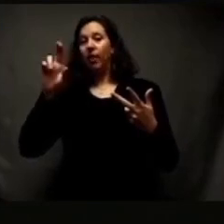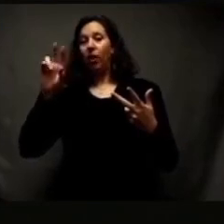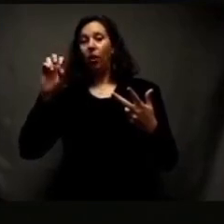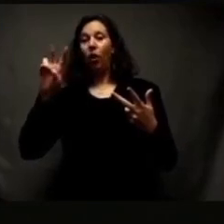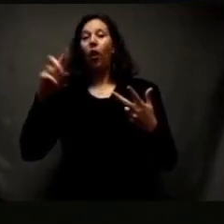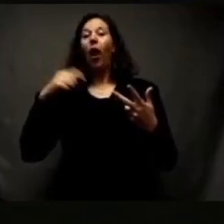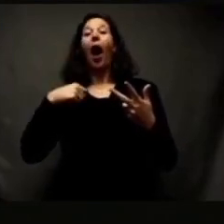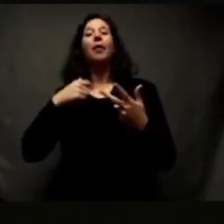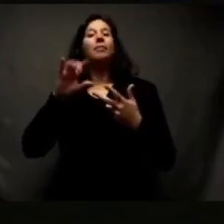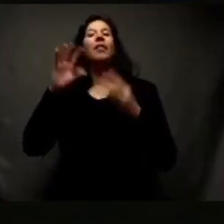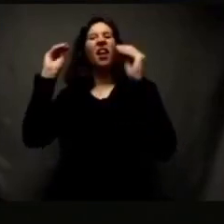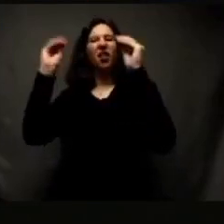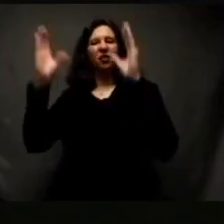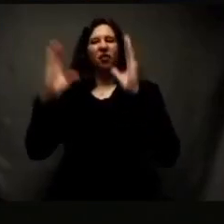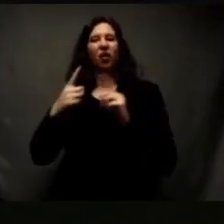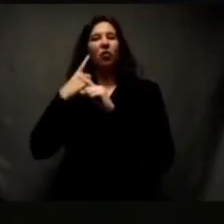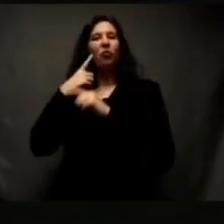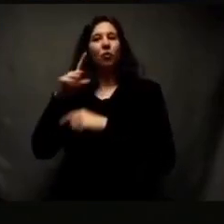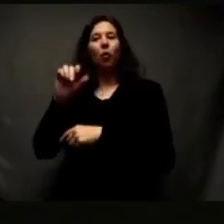educator.